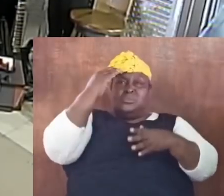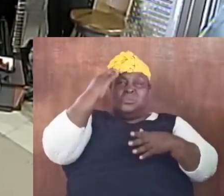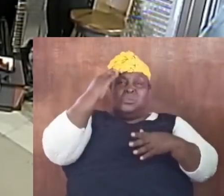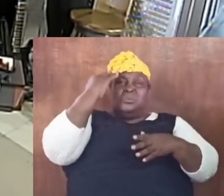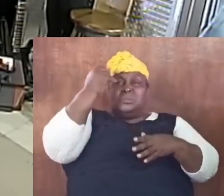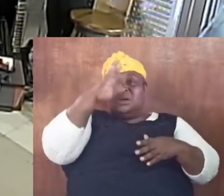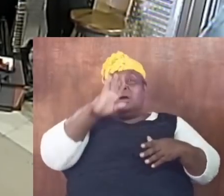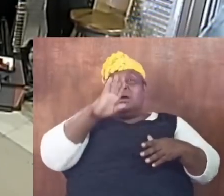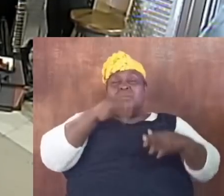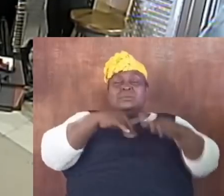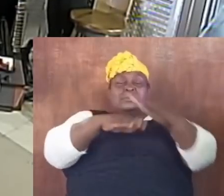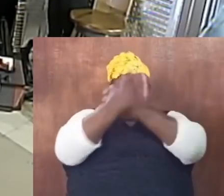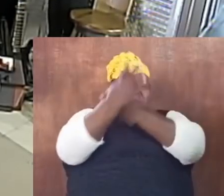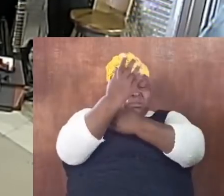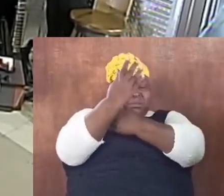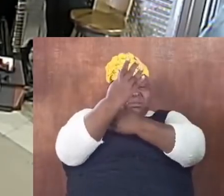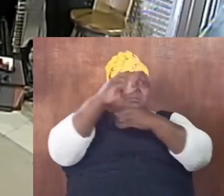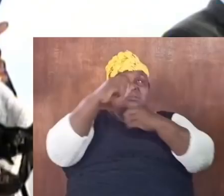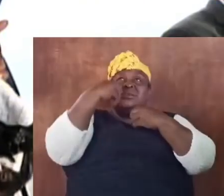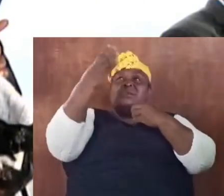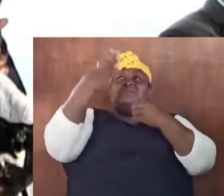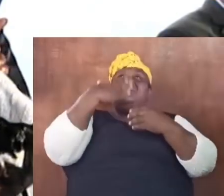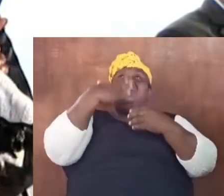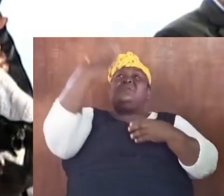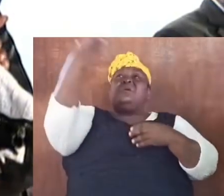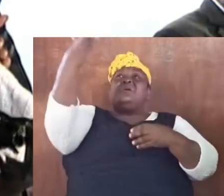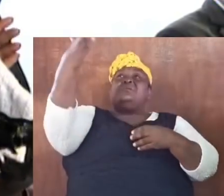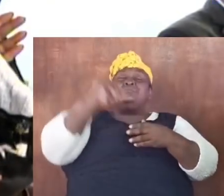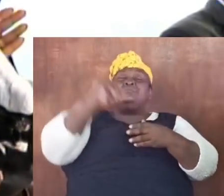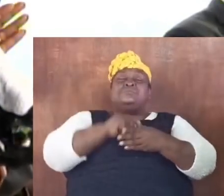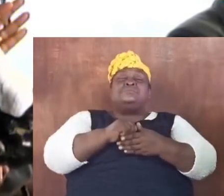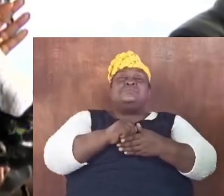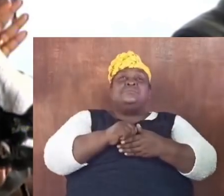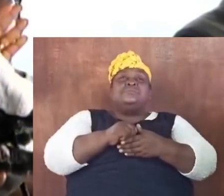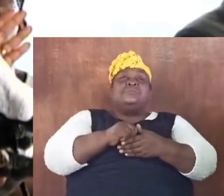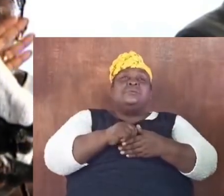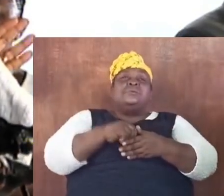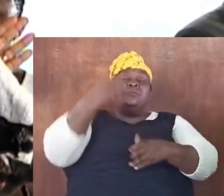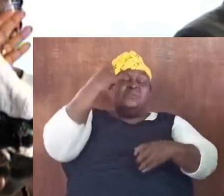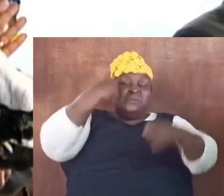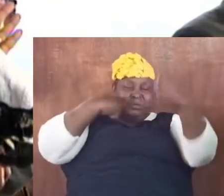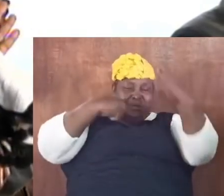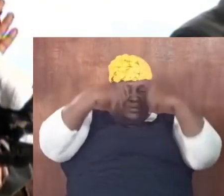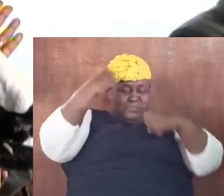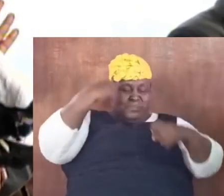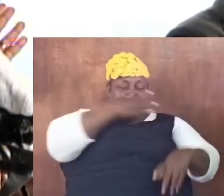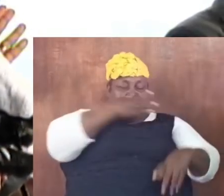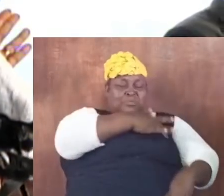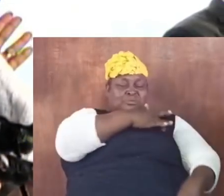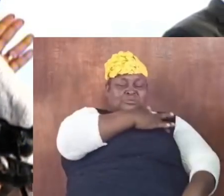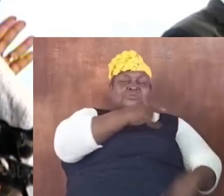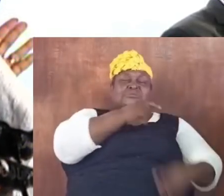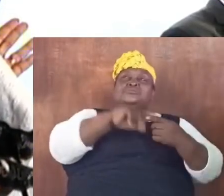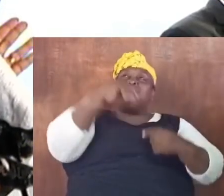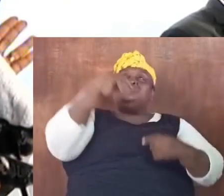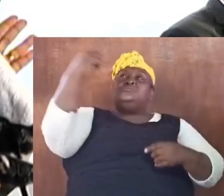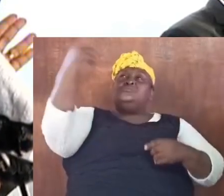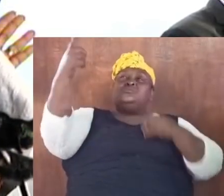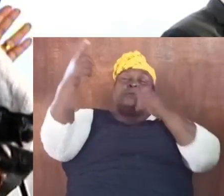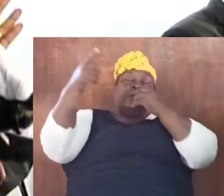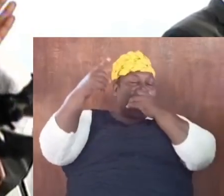This morning we give you thanks. We express our appreciation to you